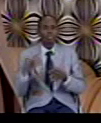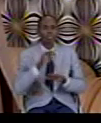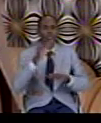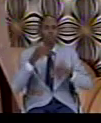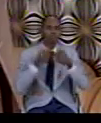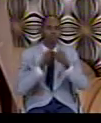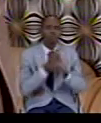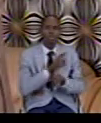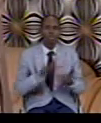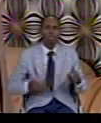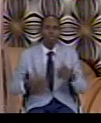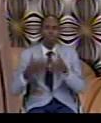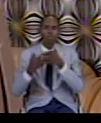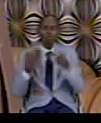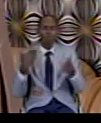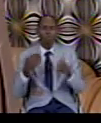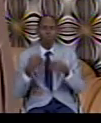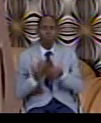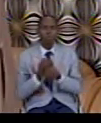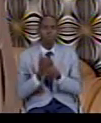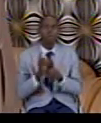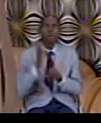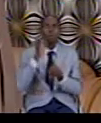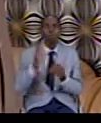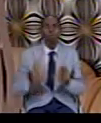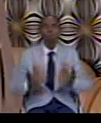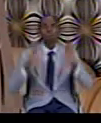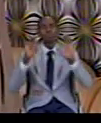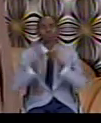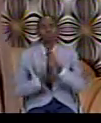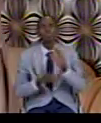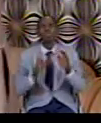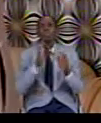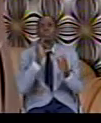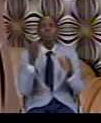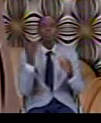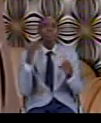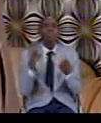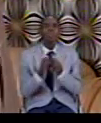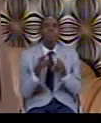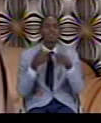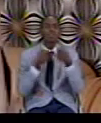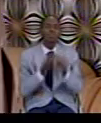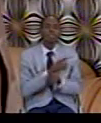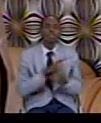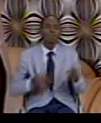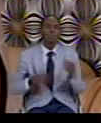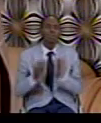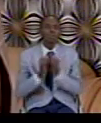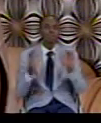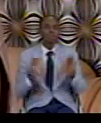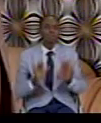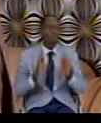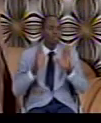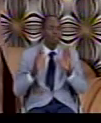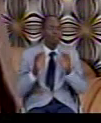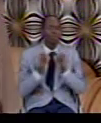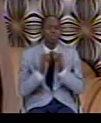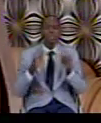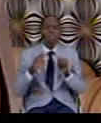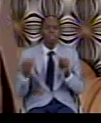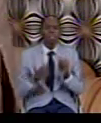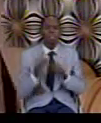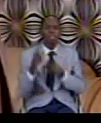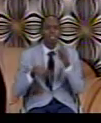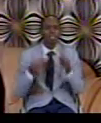their commitments, that they will follow the Lord without fear, without favor, without compromise, and without any kind of